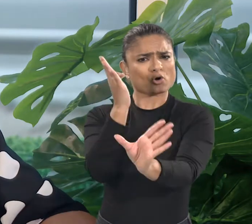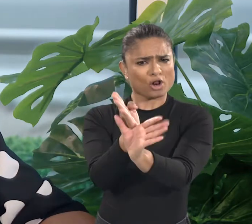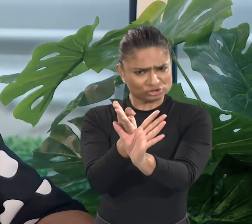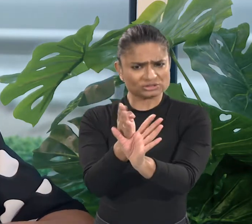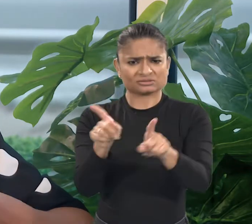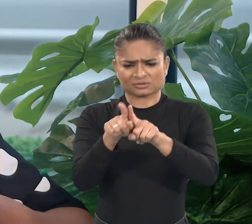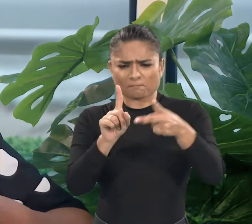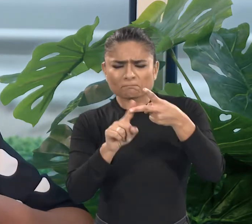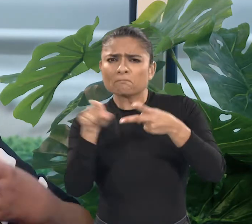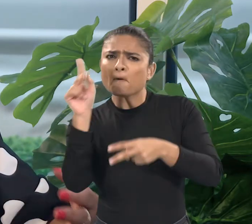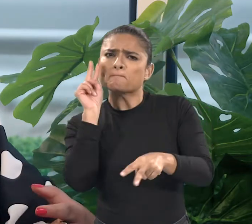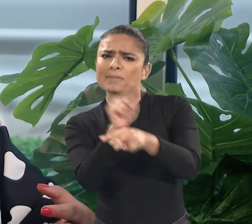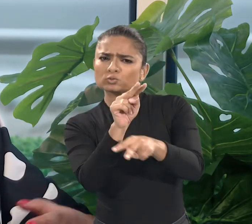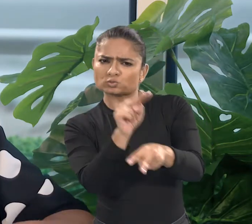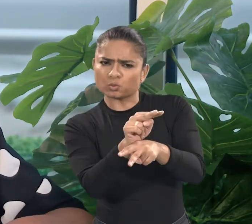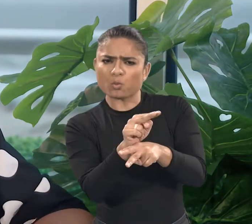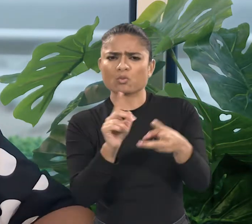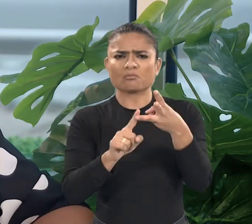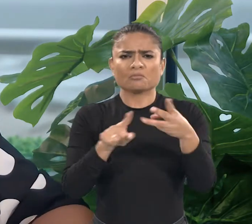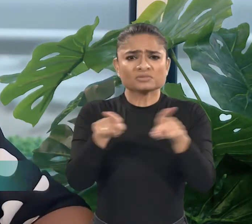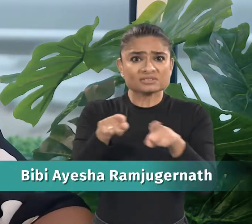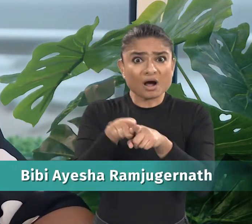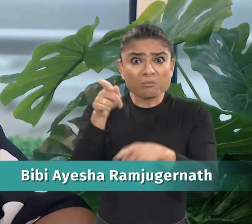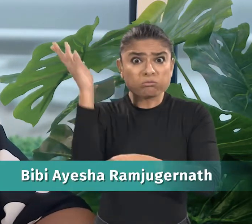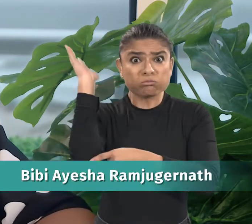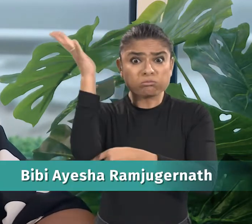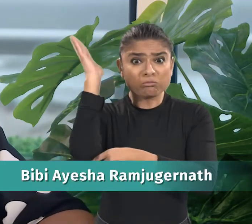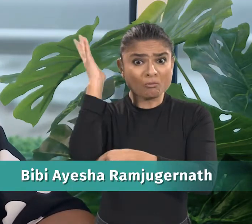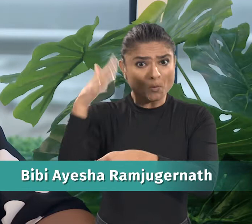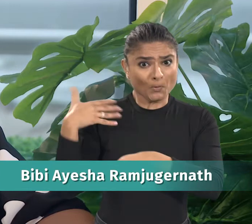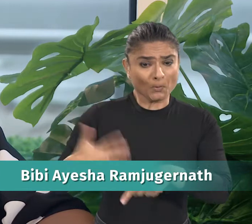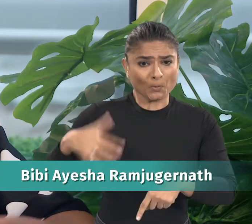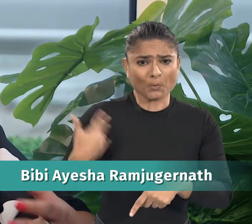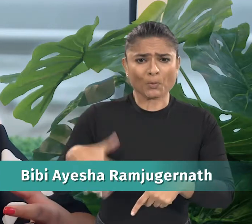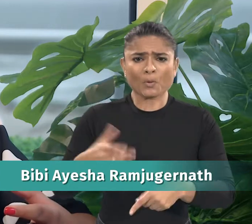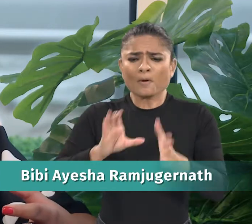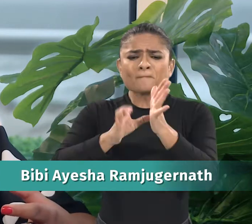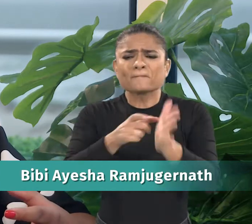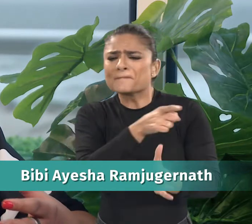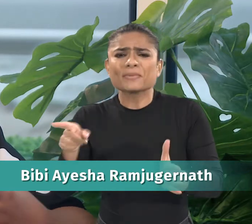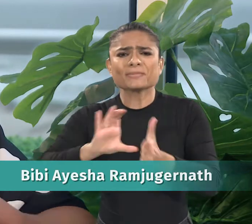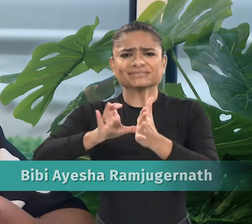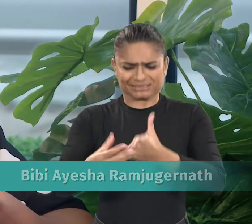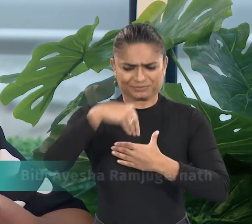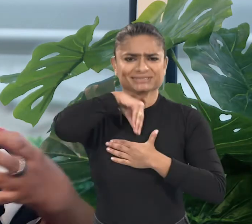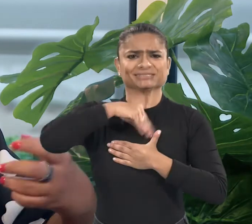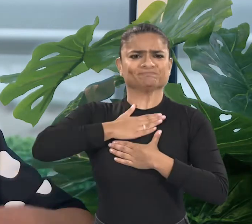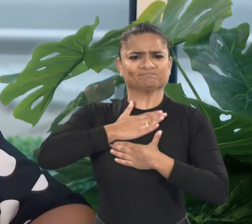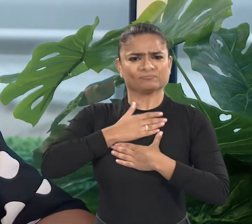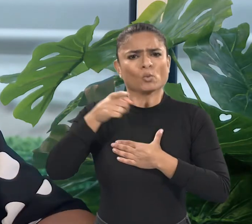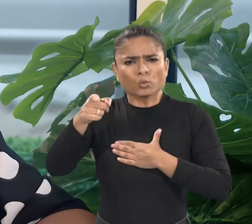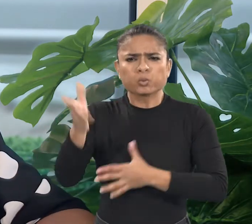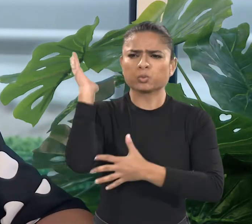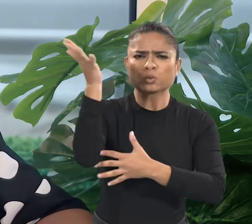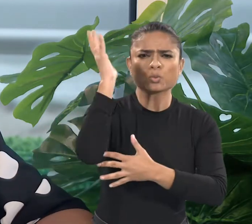and you are a mentor. You're also a public speaker. To what extent has having a disability informed